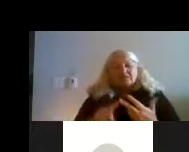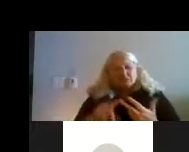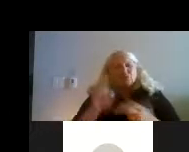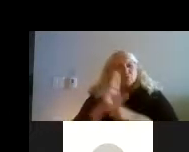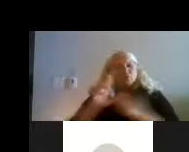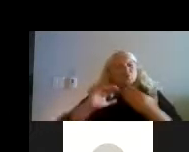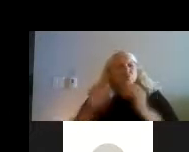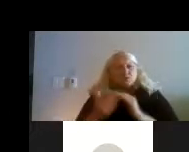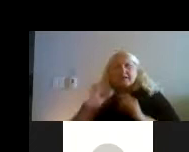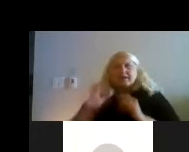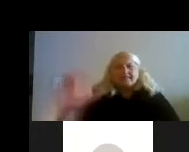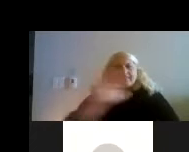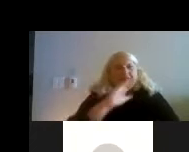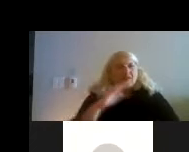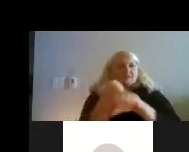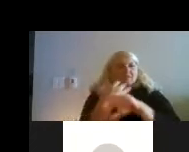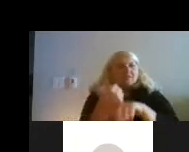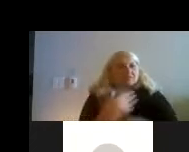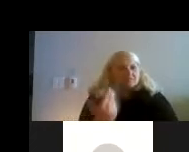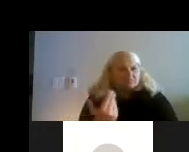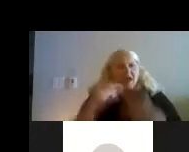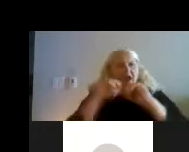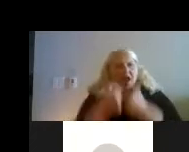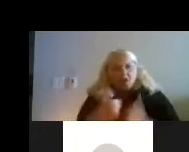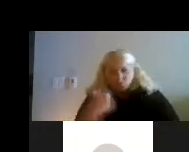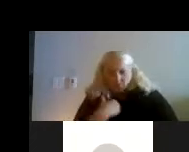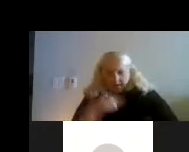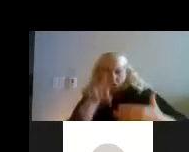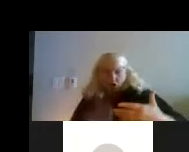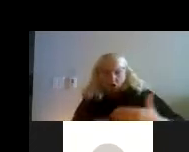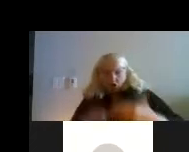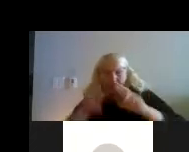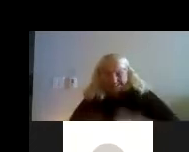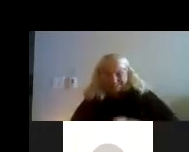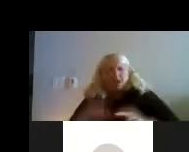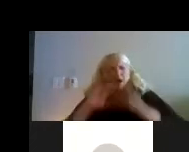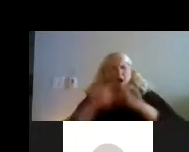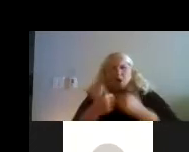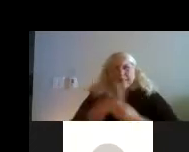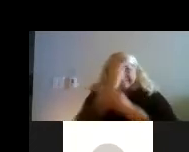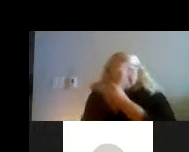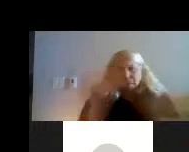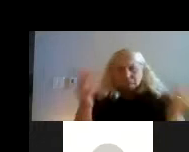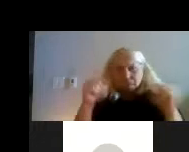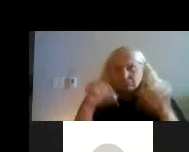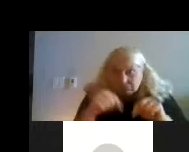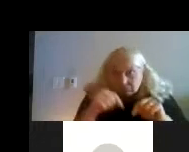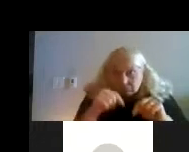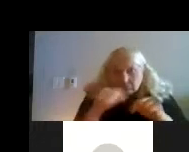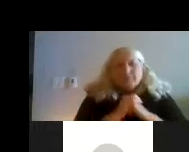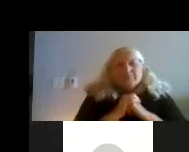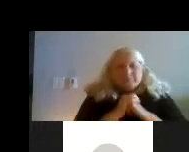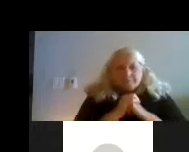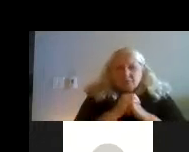to determine how we interpret the data coming out of that analysis. A baseline measurement is really